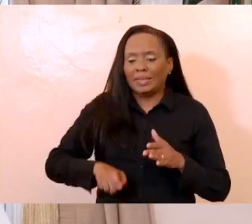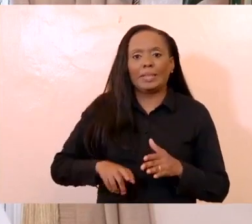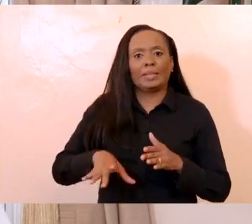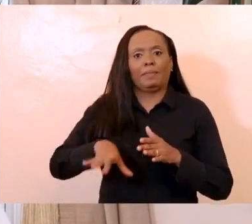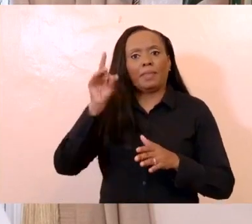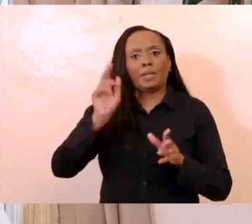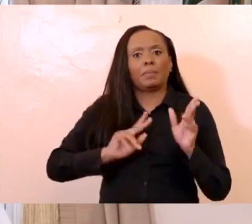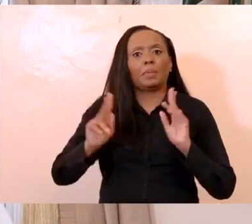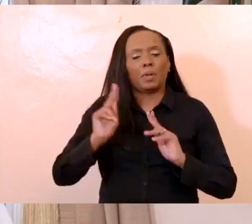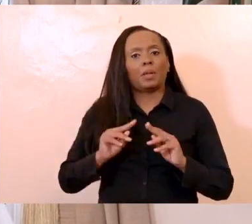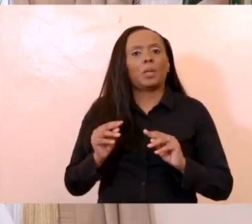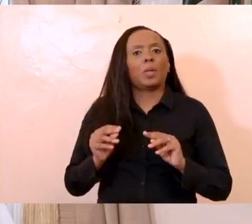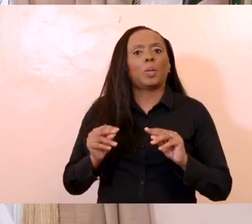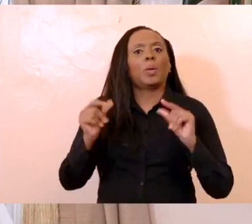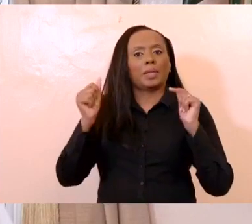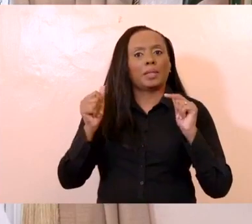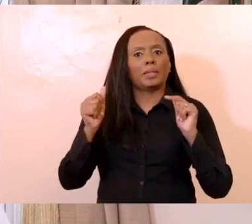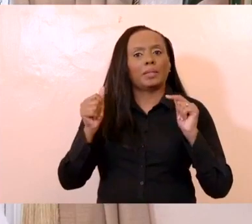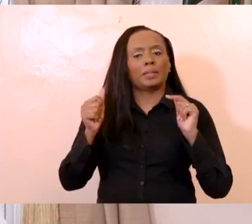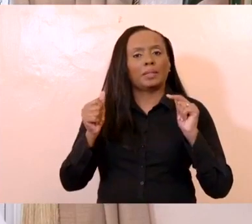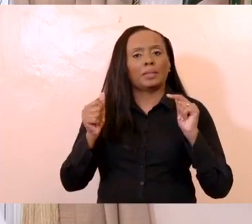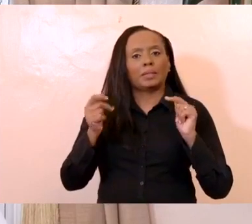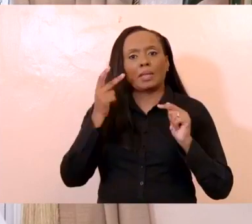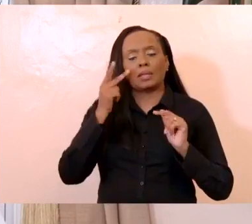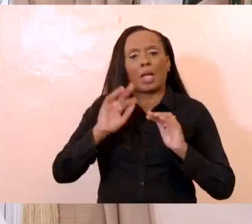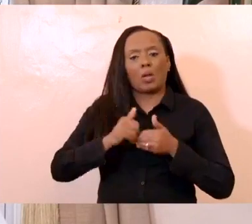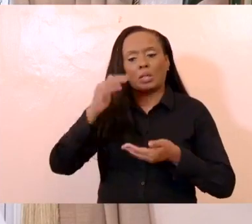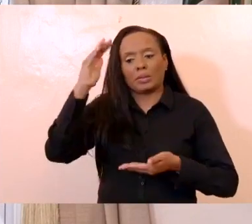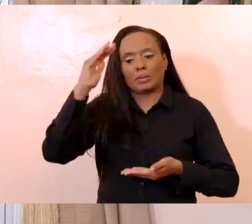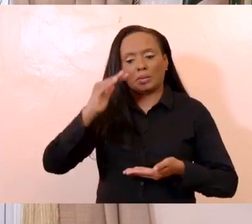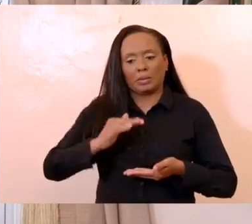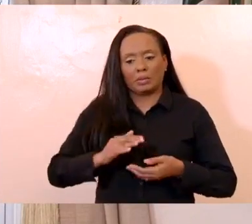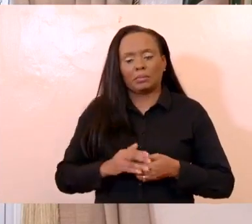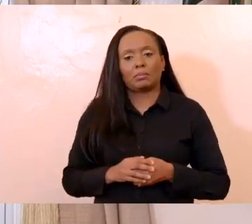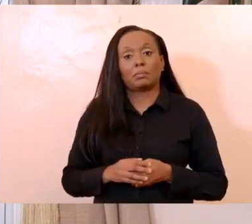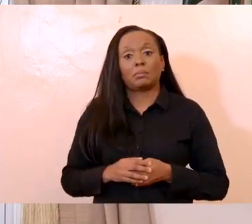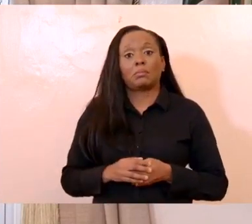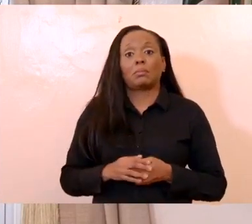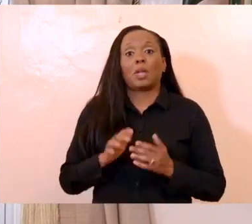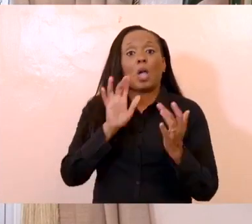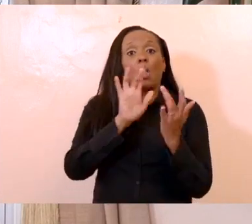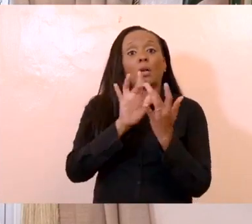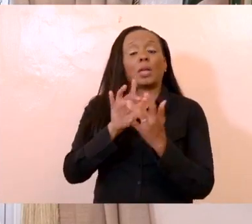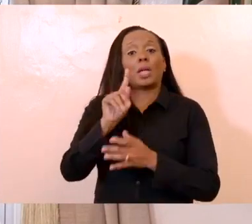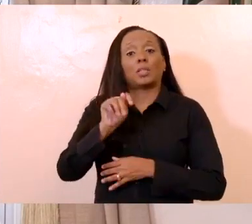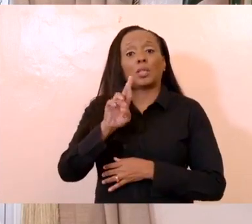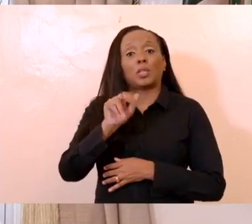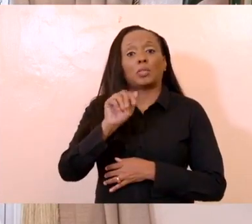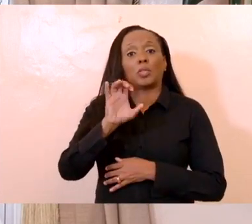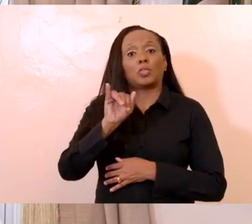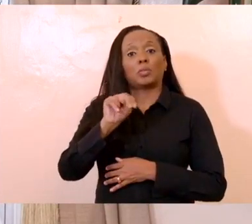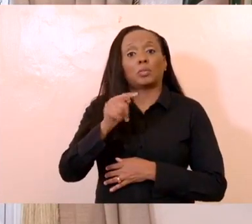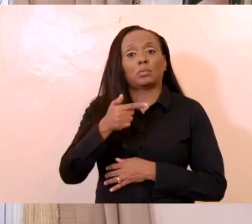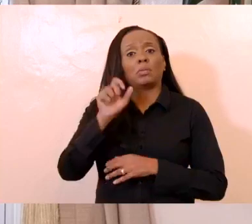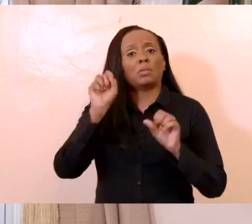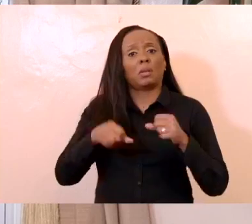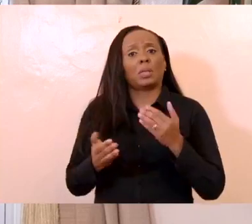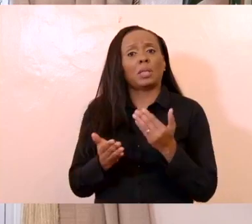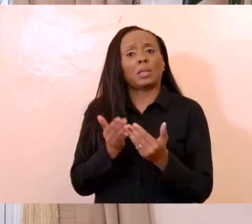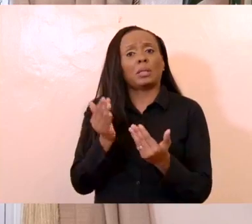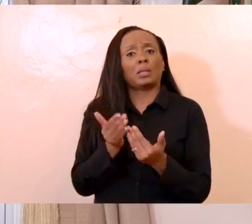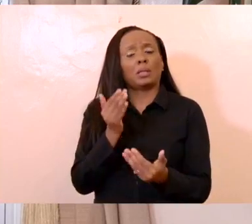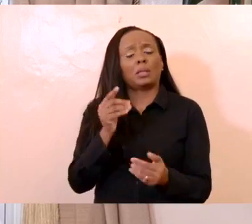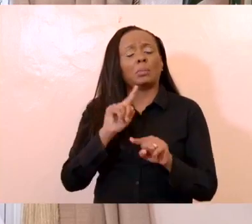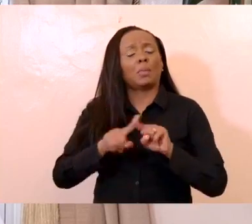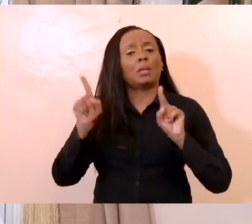theory, or at least just in the basics, contact tracing can be easy when you think of it, but it also can